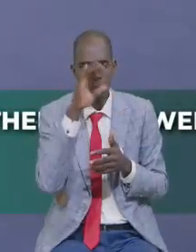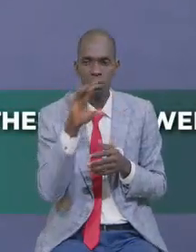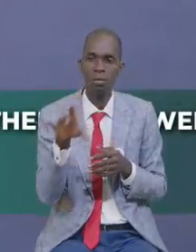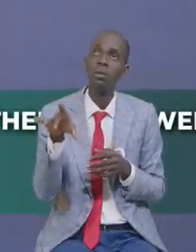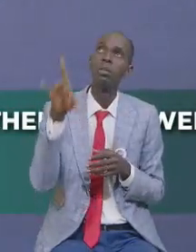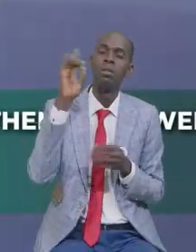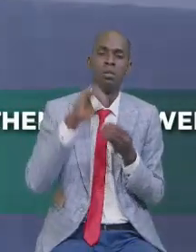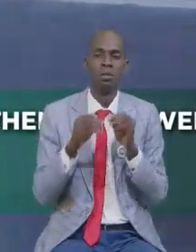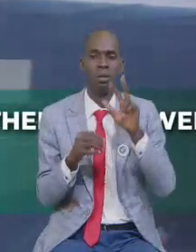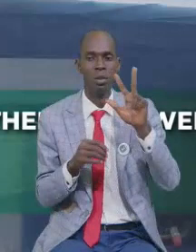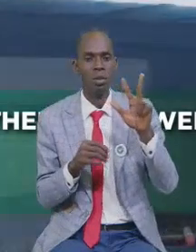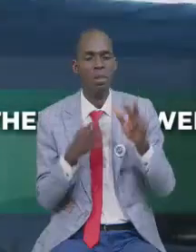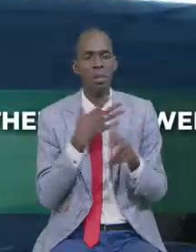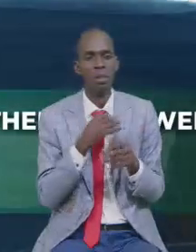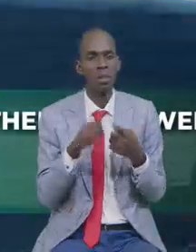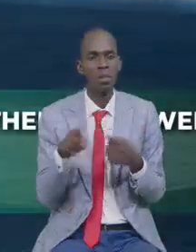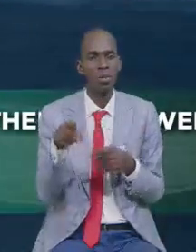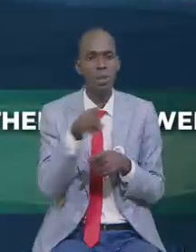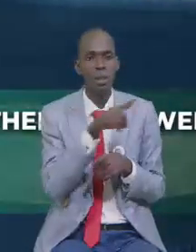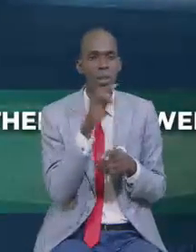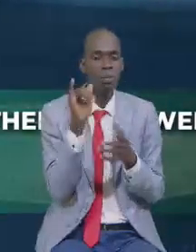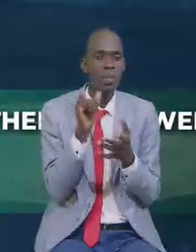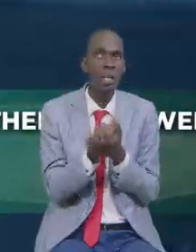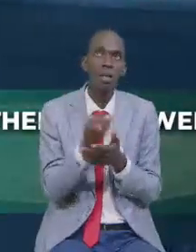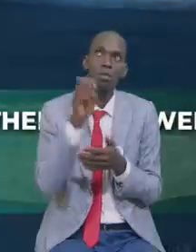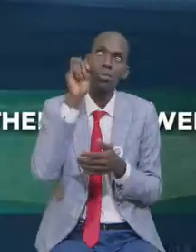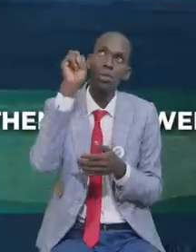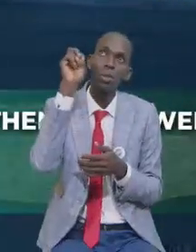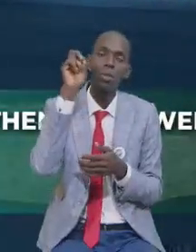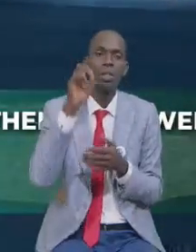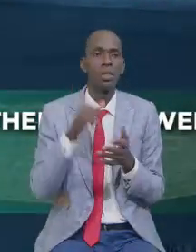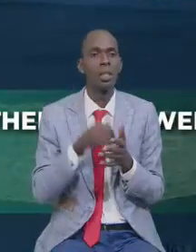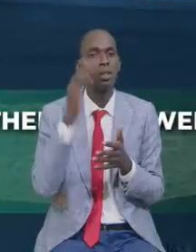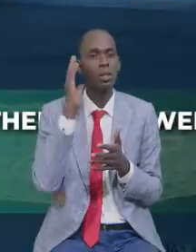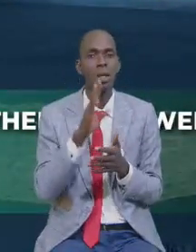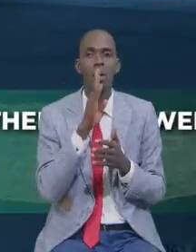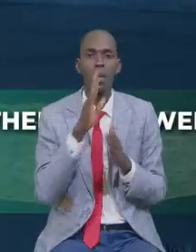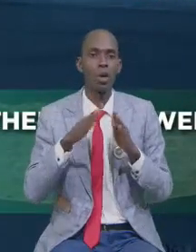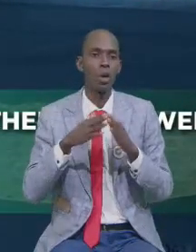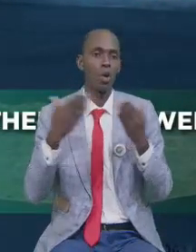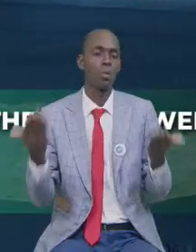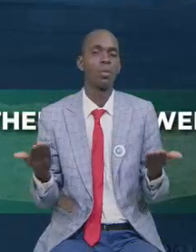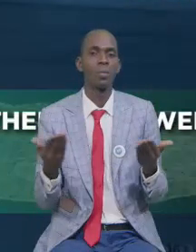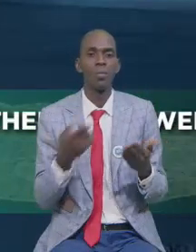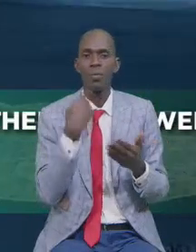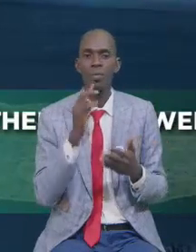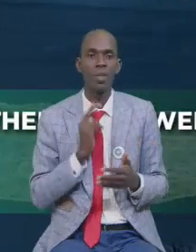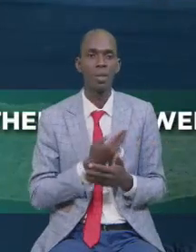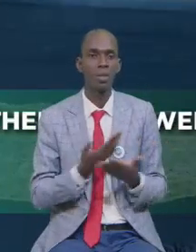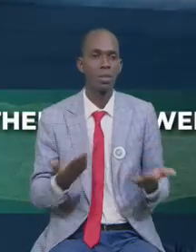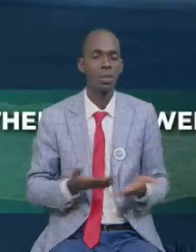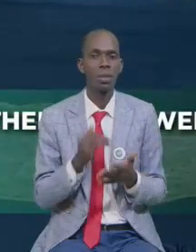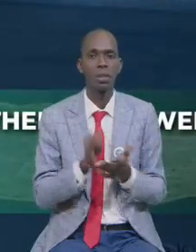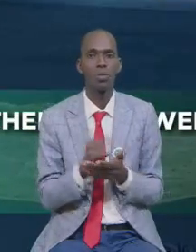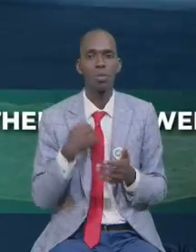number three, and to him that knocketh it shall be opened. It's telling us we can seek, we